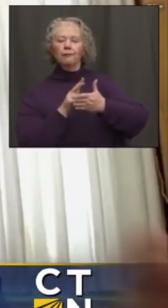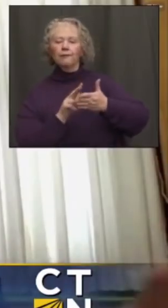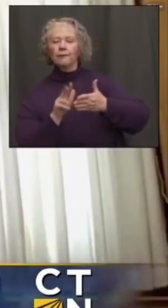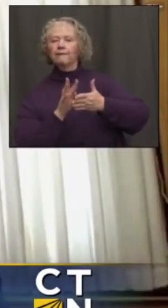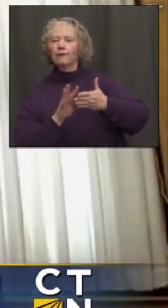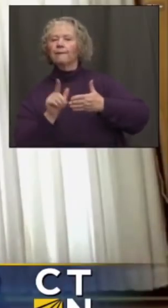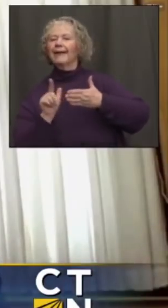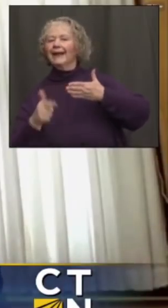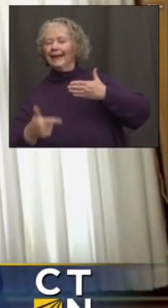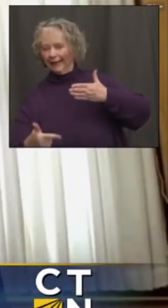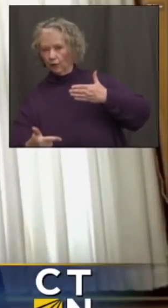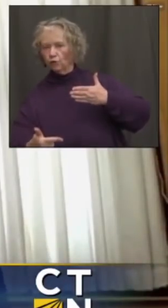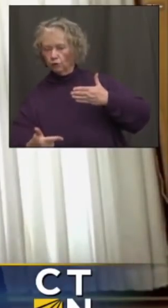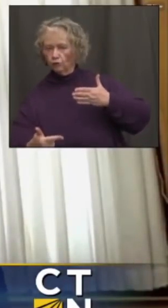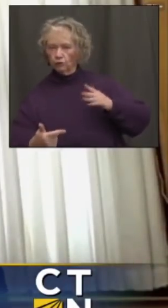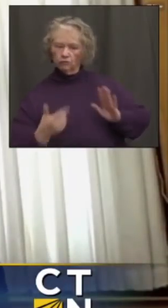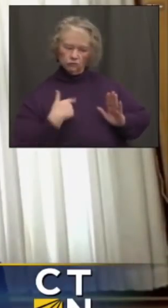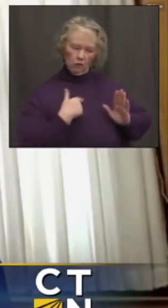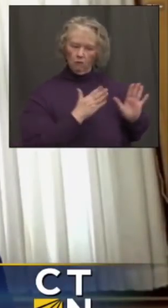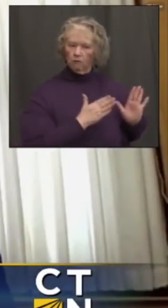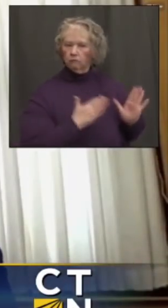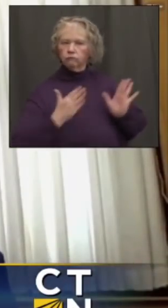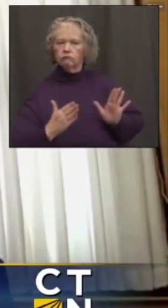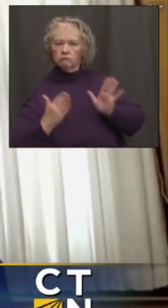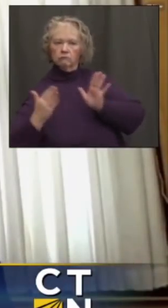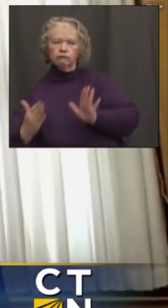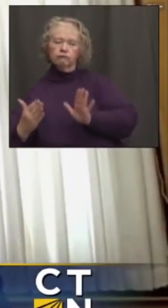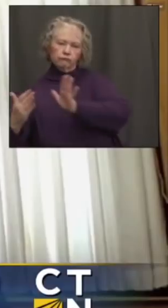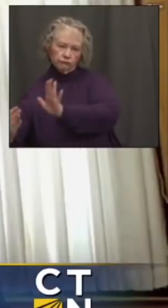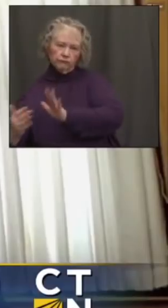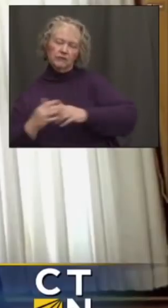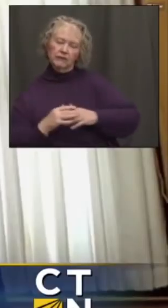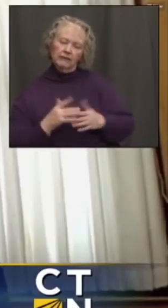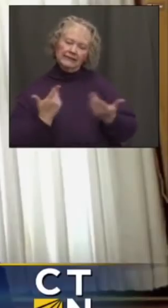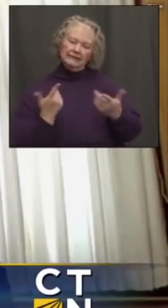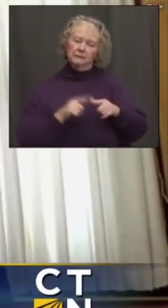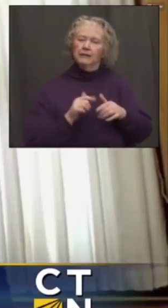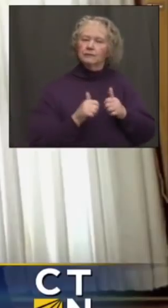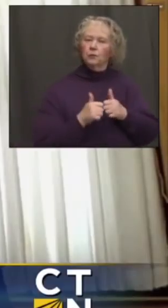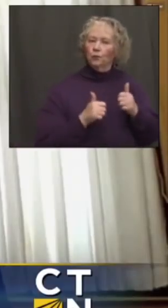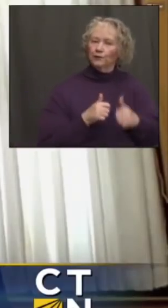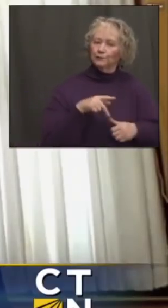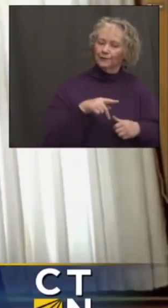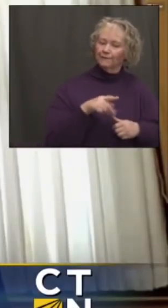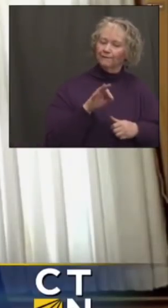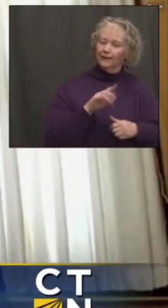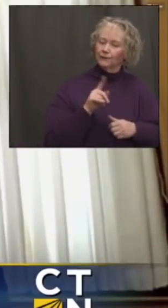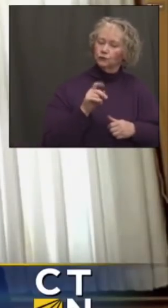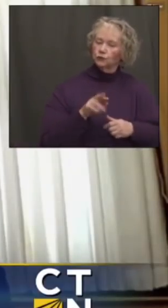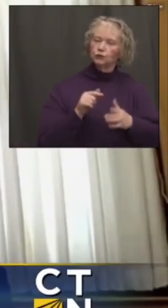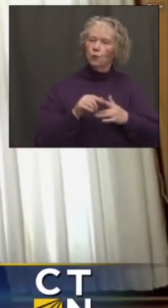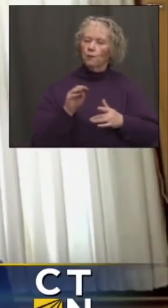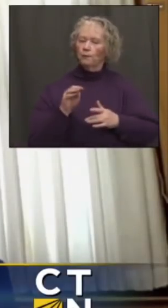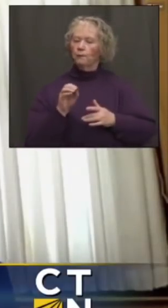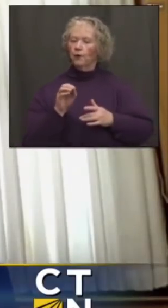as mentioned, that 22% increase will bring us up to about 72,000 first doses. And then the second doses follow